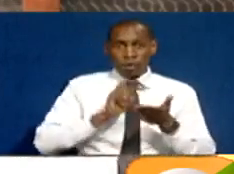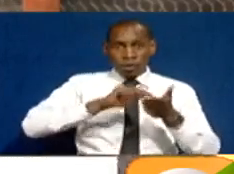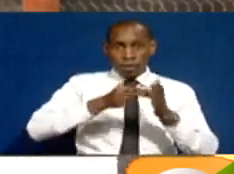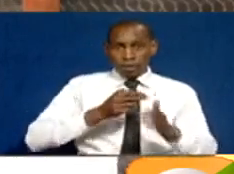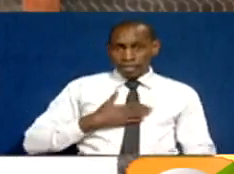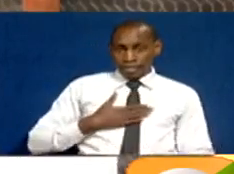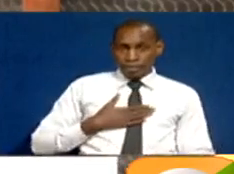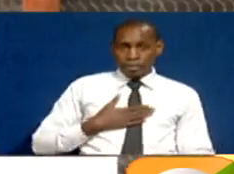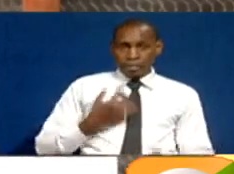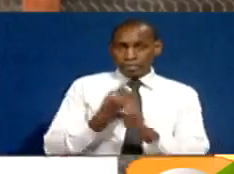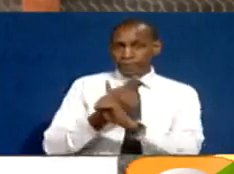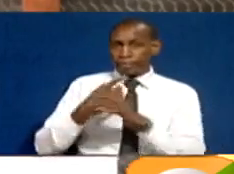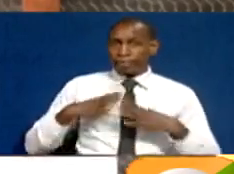project,